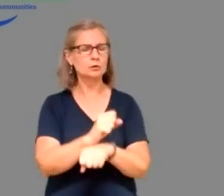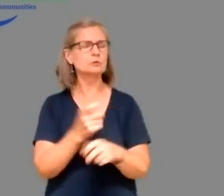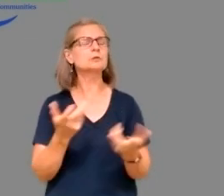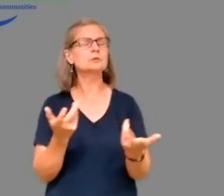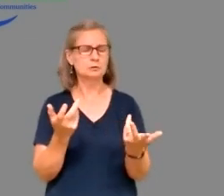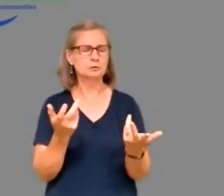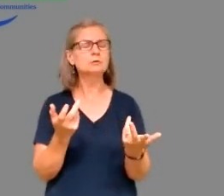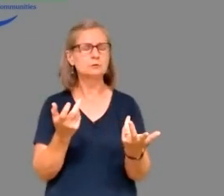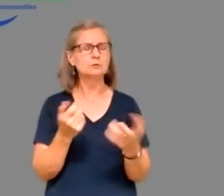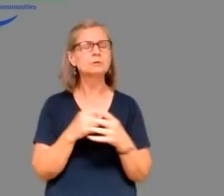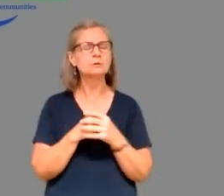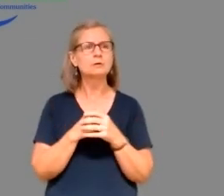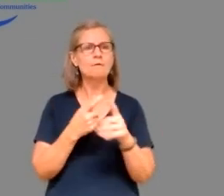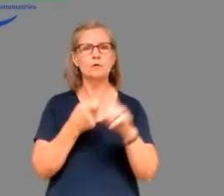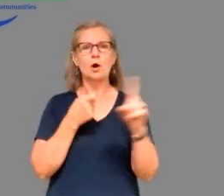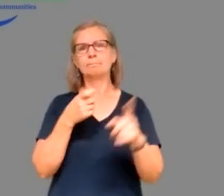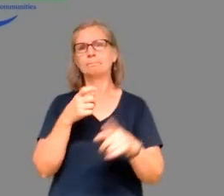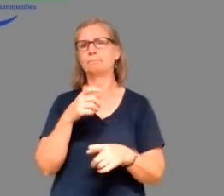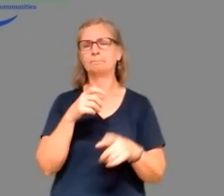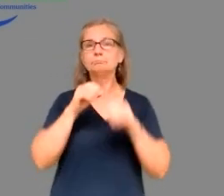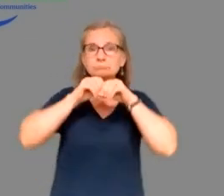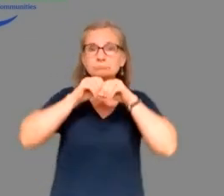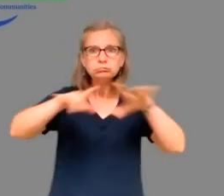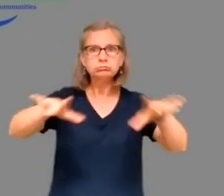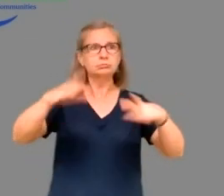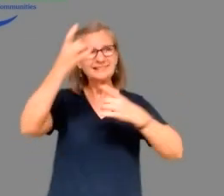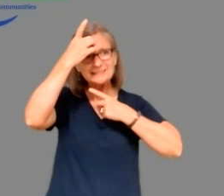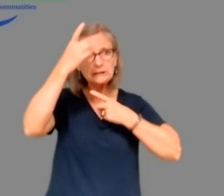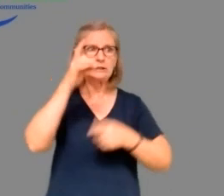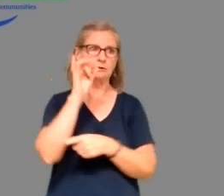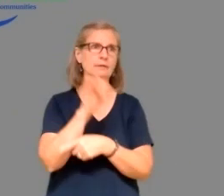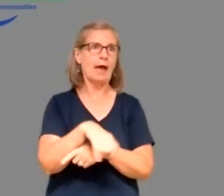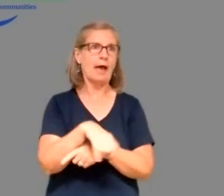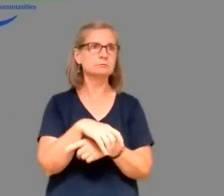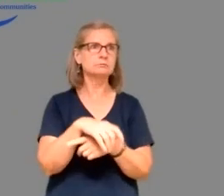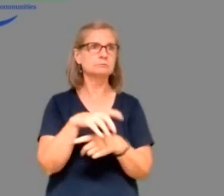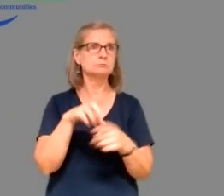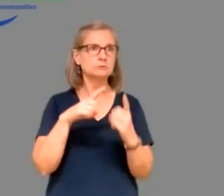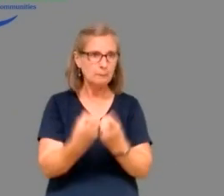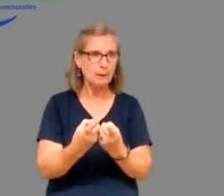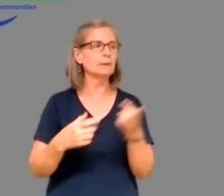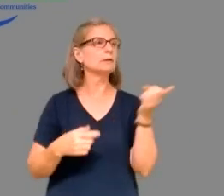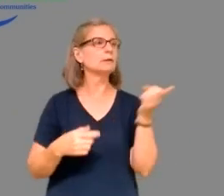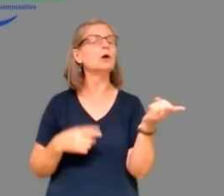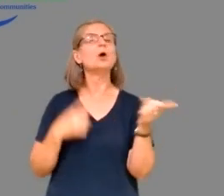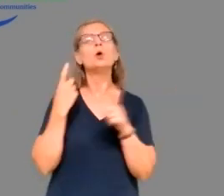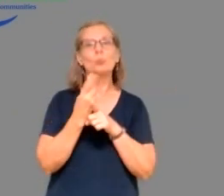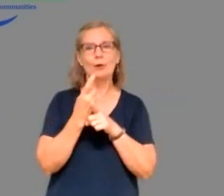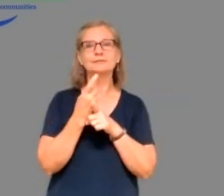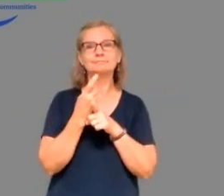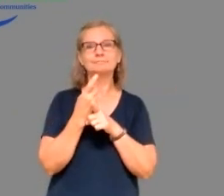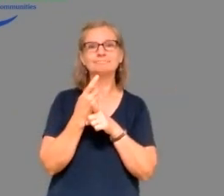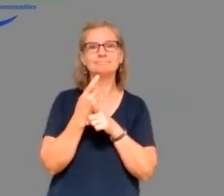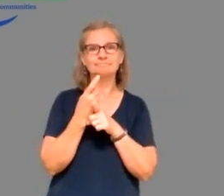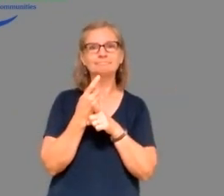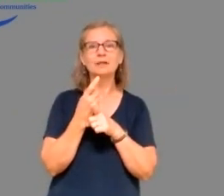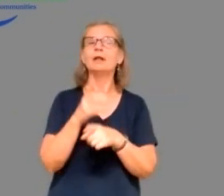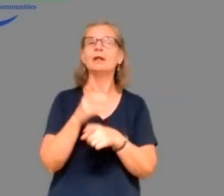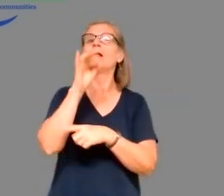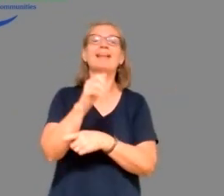the communicable disease. To be clear, that is not something specific to COVID-19. That is